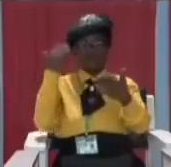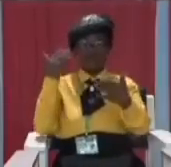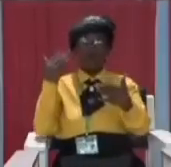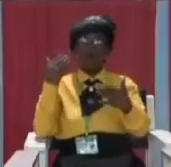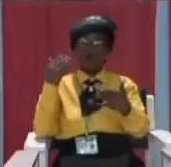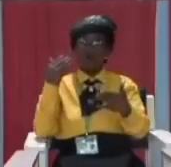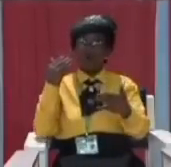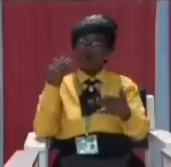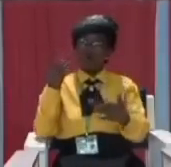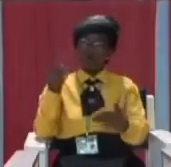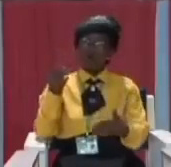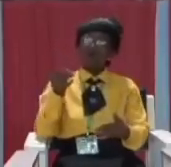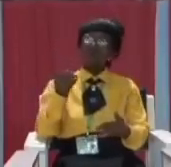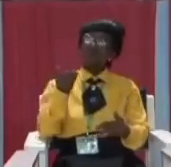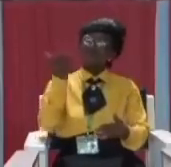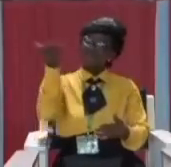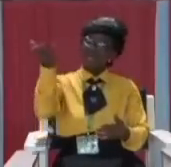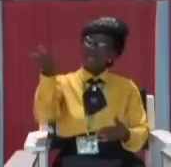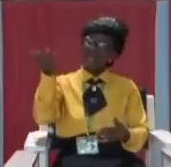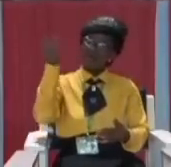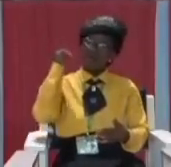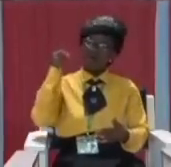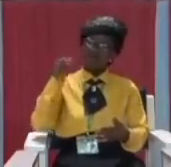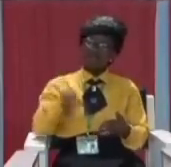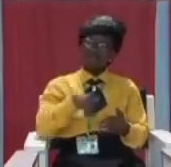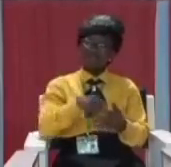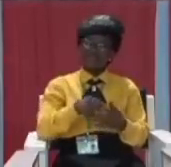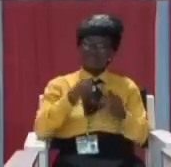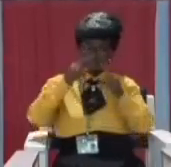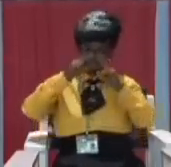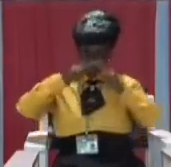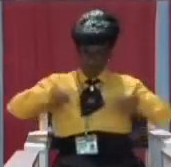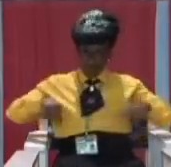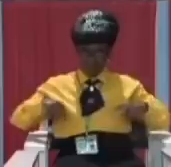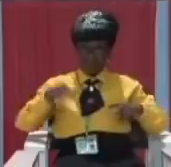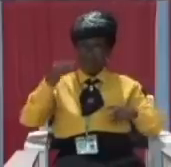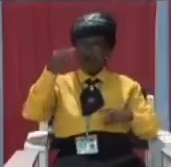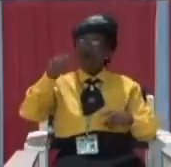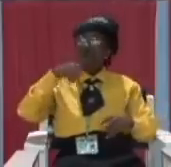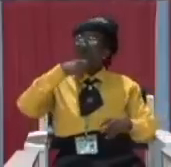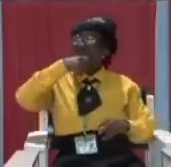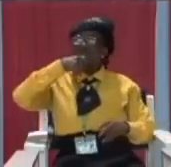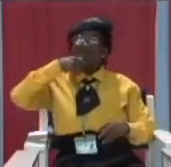there was this valley of dry bones.